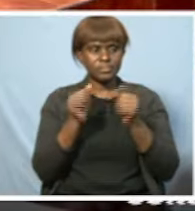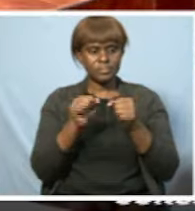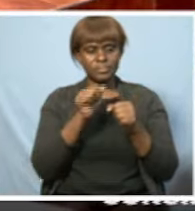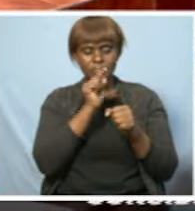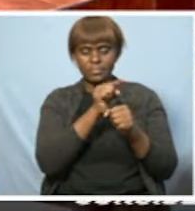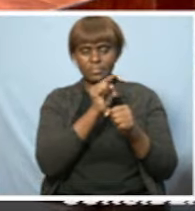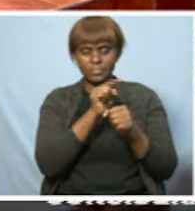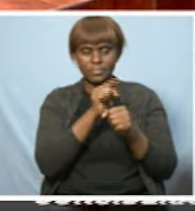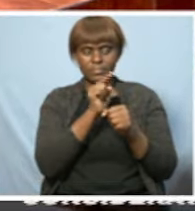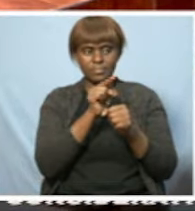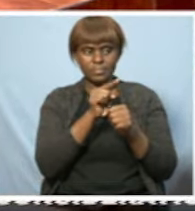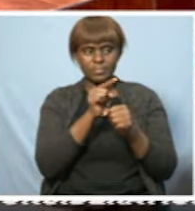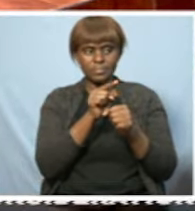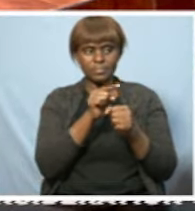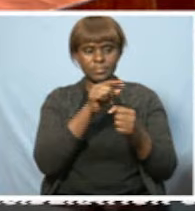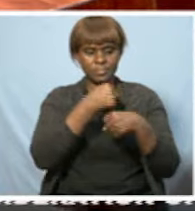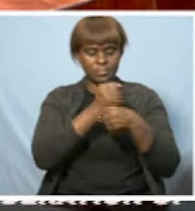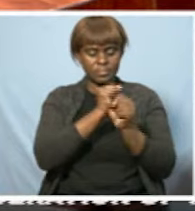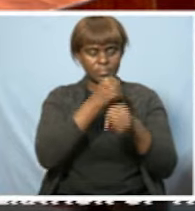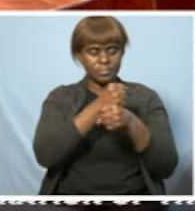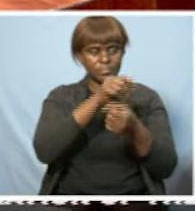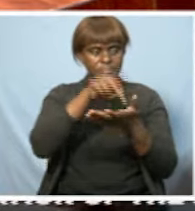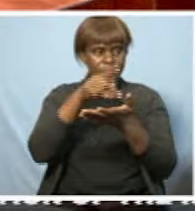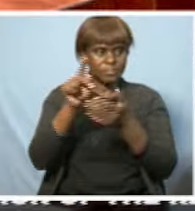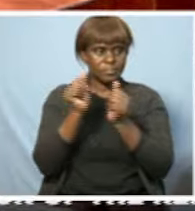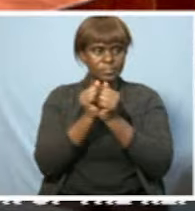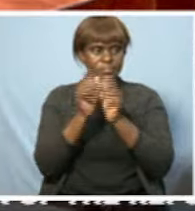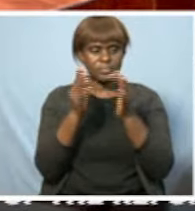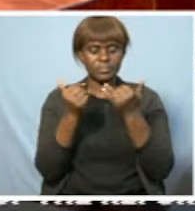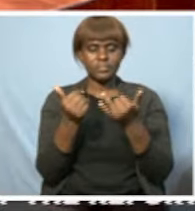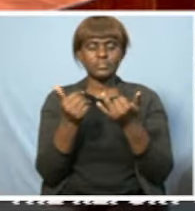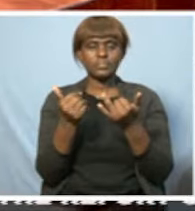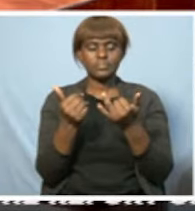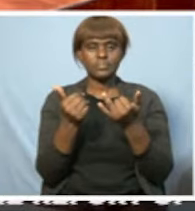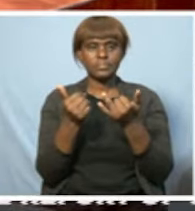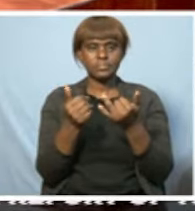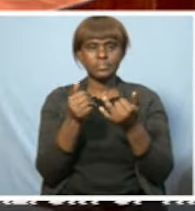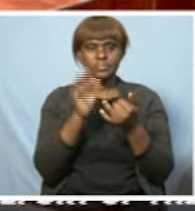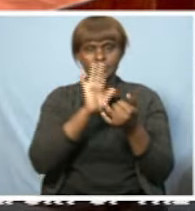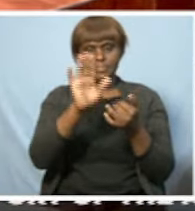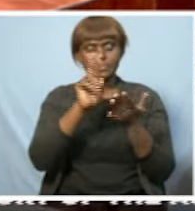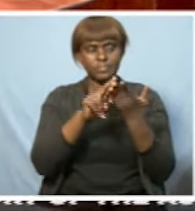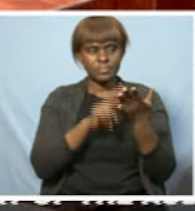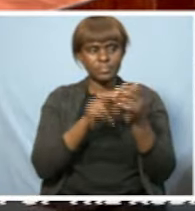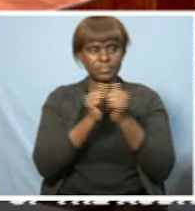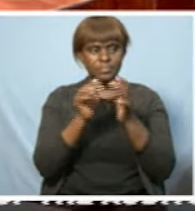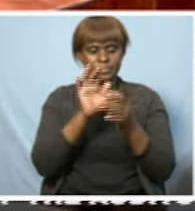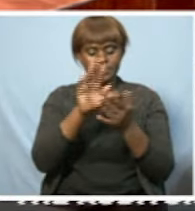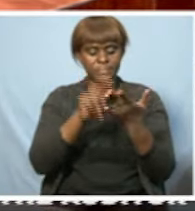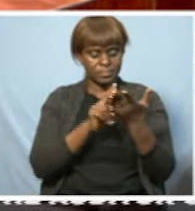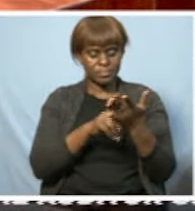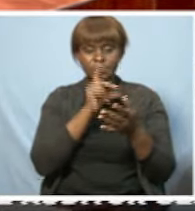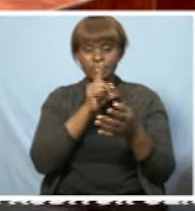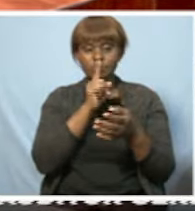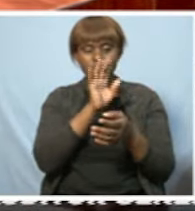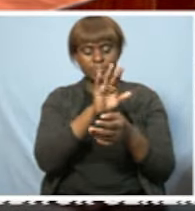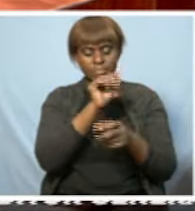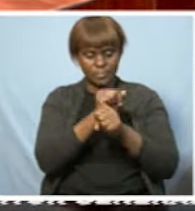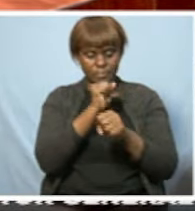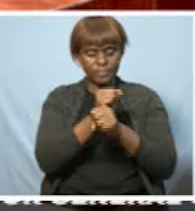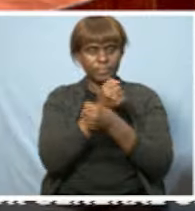this payment made without your report that indeed these works were